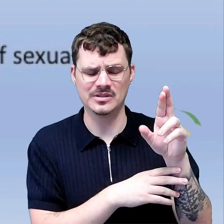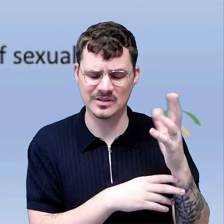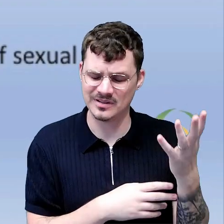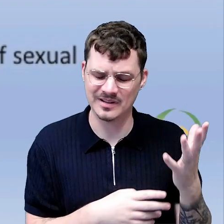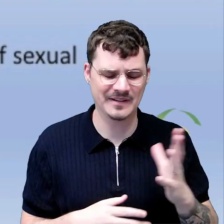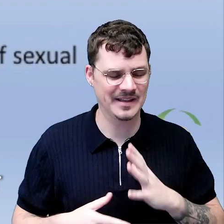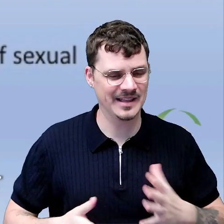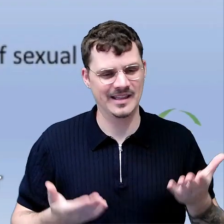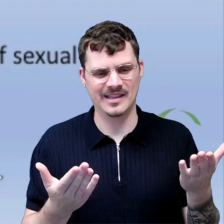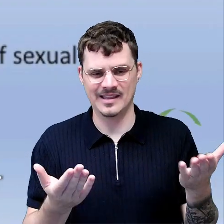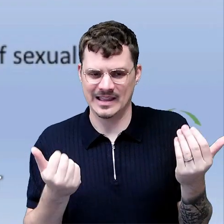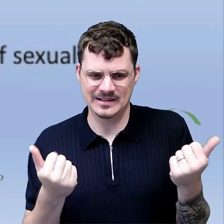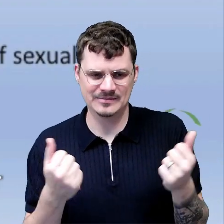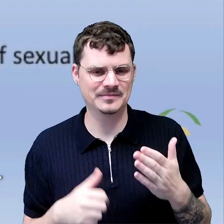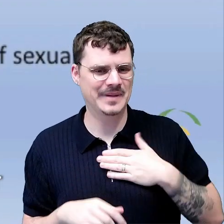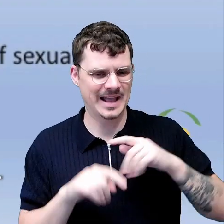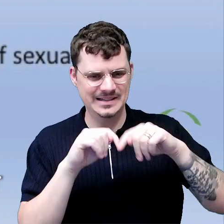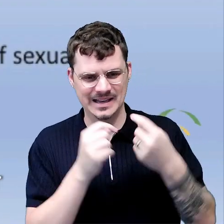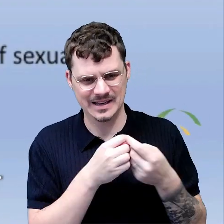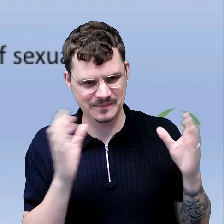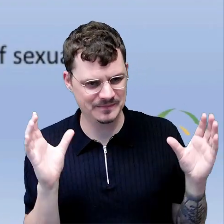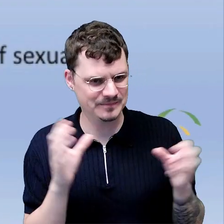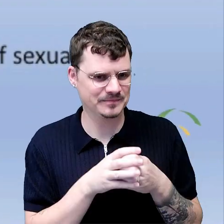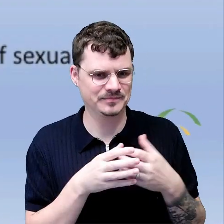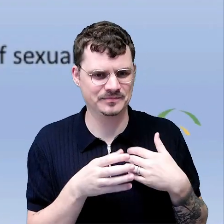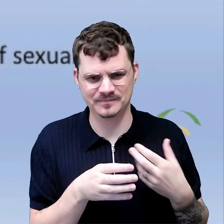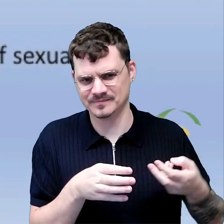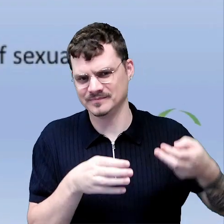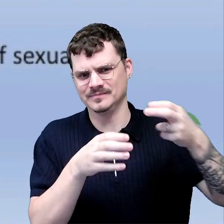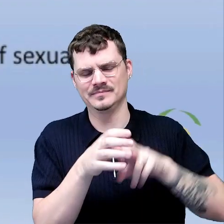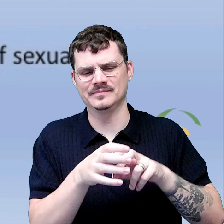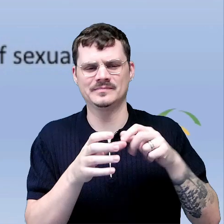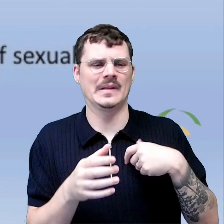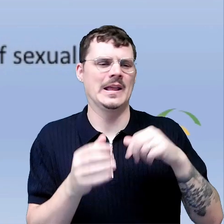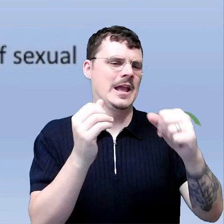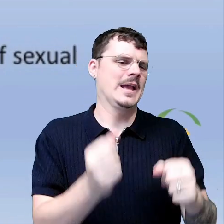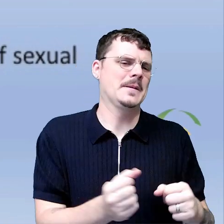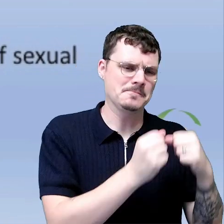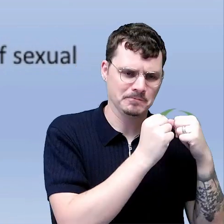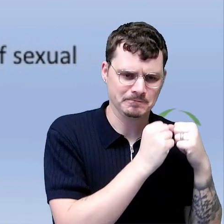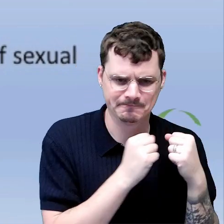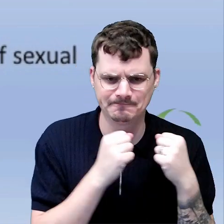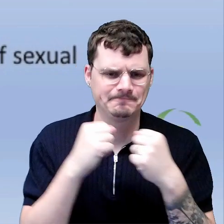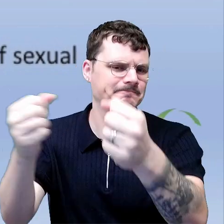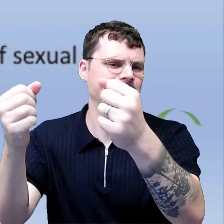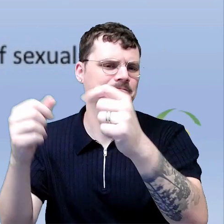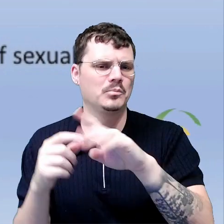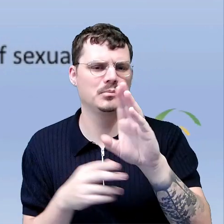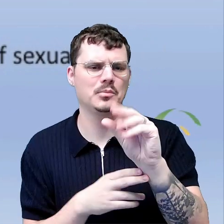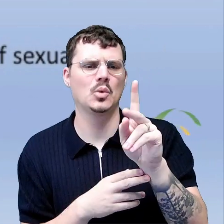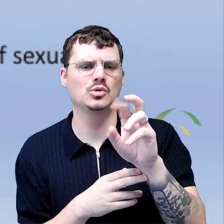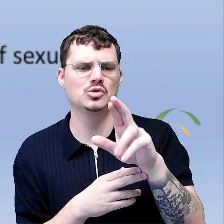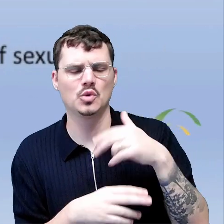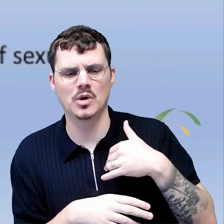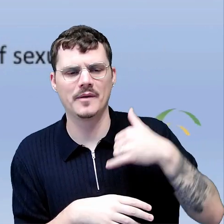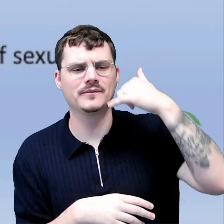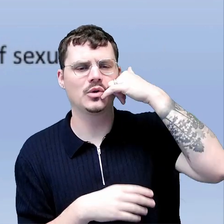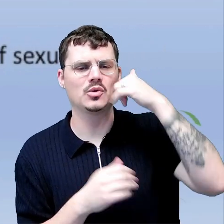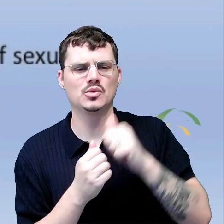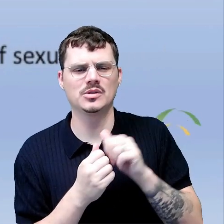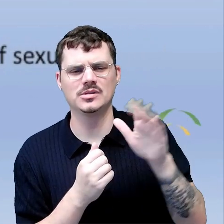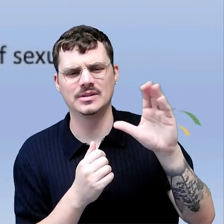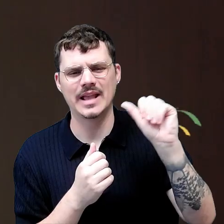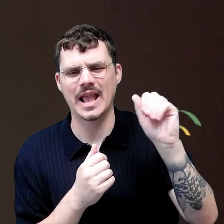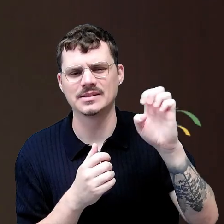we couldn't wait. So my little team and I, we jumped in our little vehicle and dashed off to Boulder. So we're on the phone with the service coordinator,